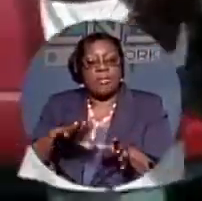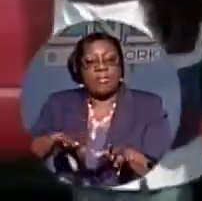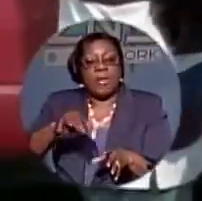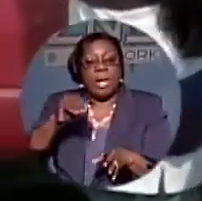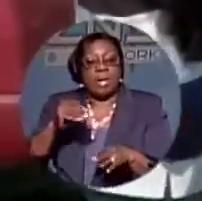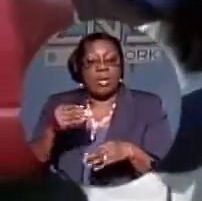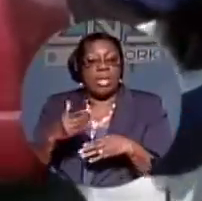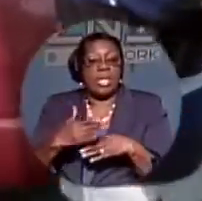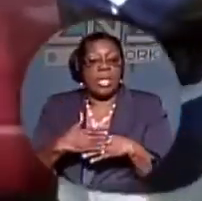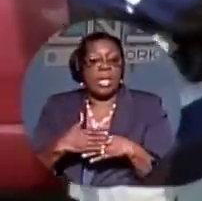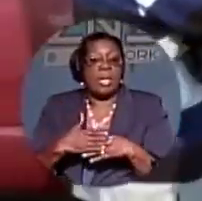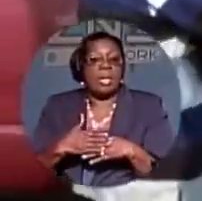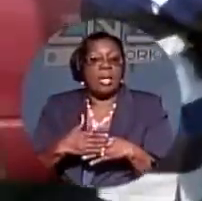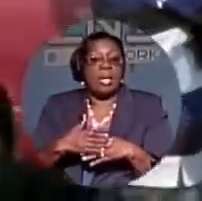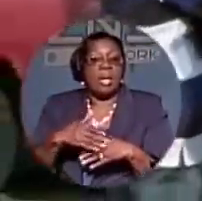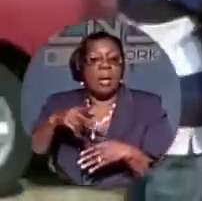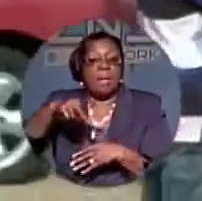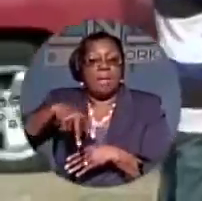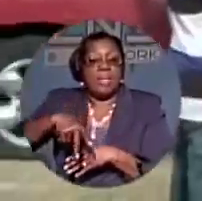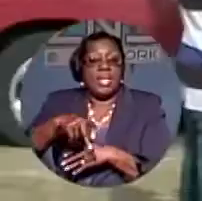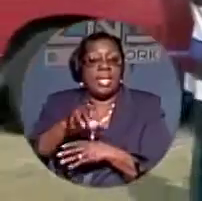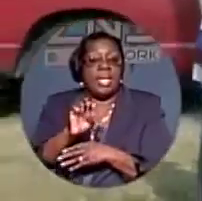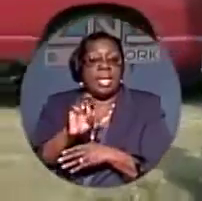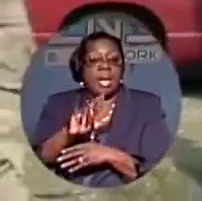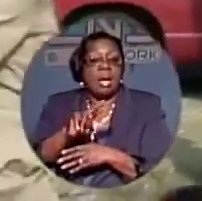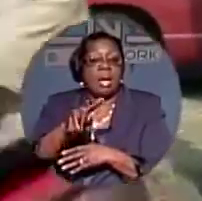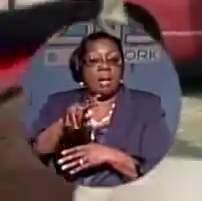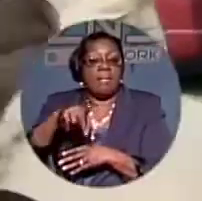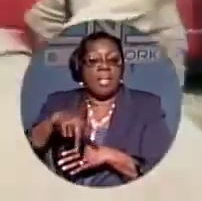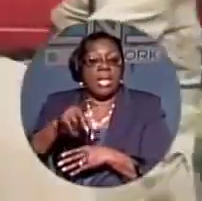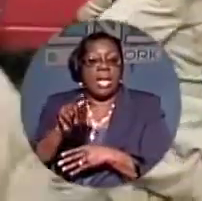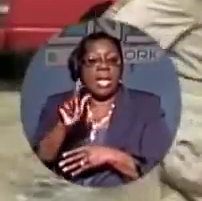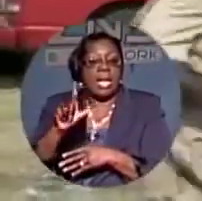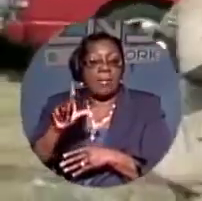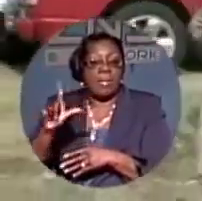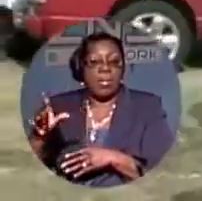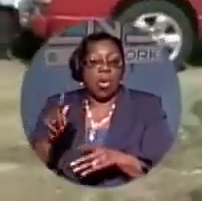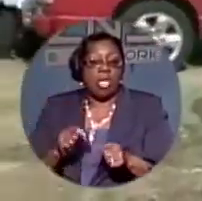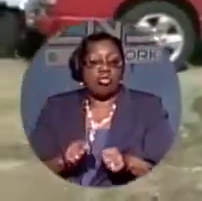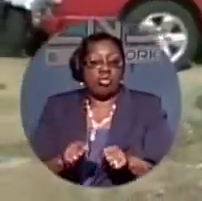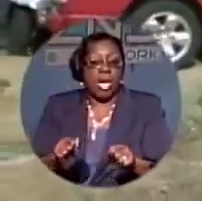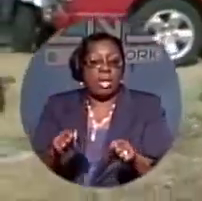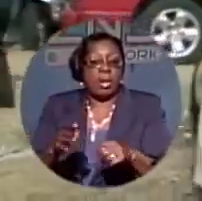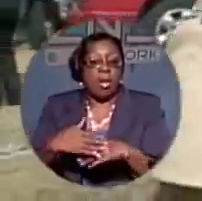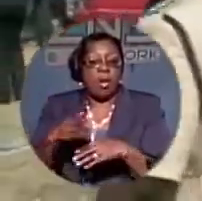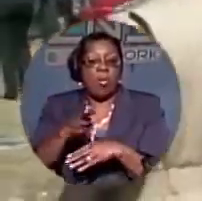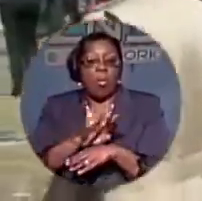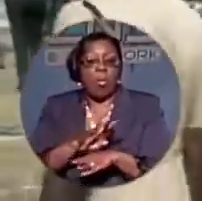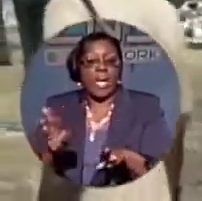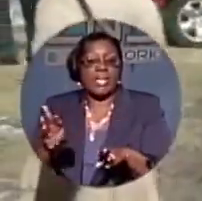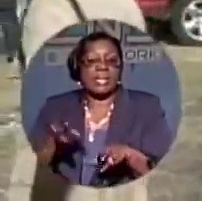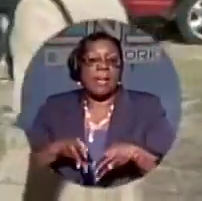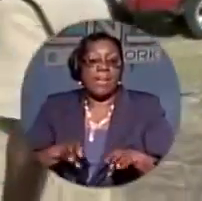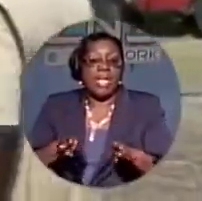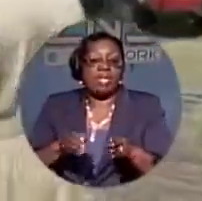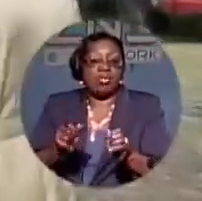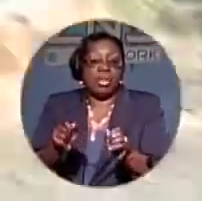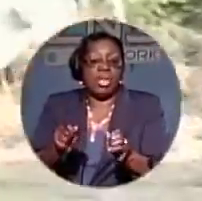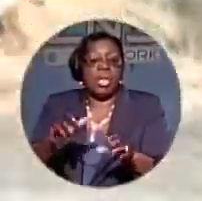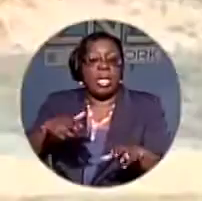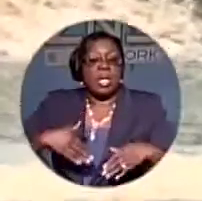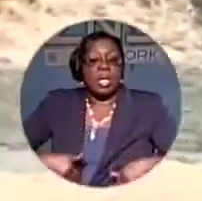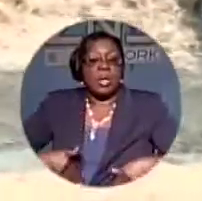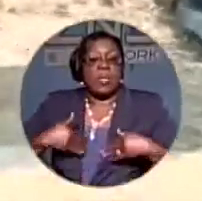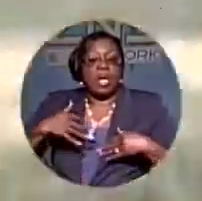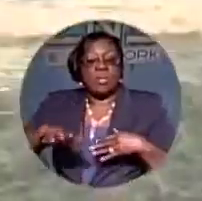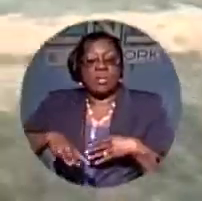around 7:15 a.m. in the open parking area at the entrance to Perpall Tract off West Bay Street. The body was found on the